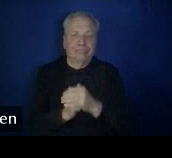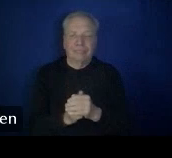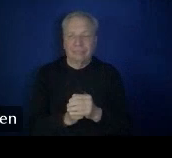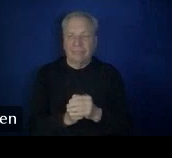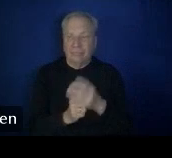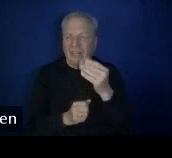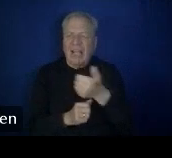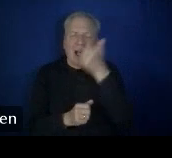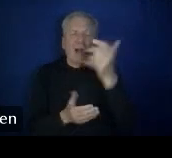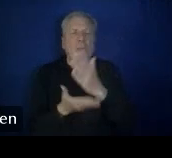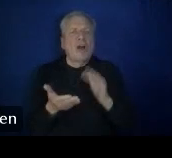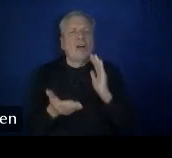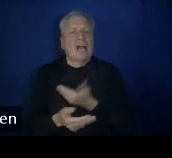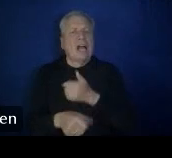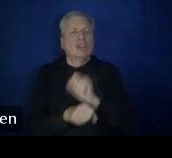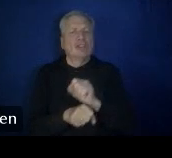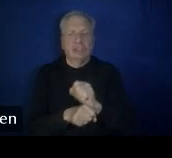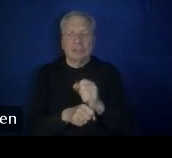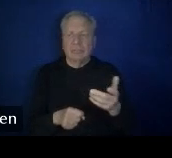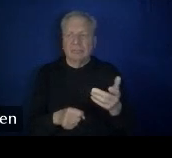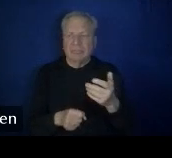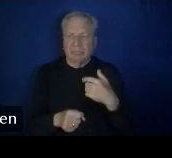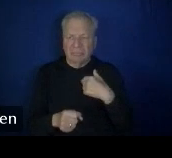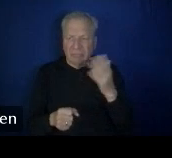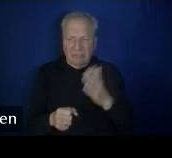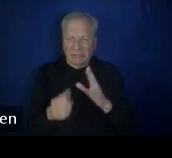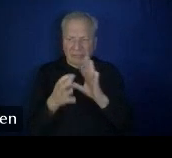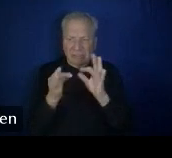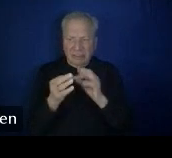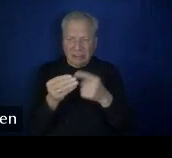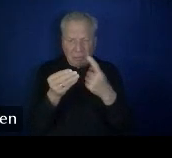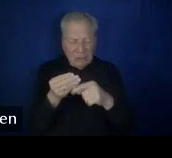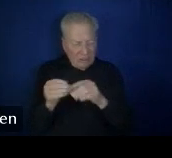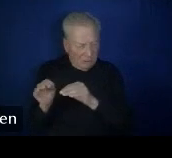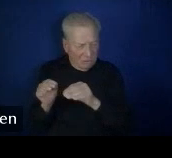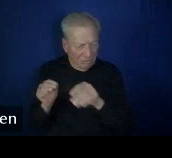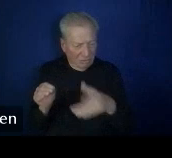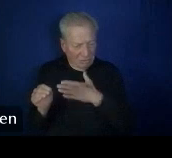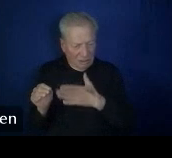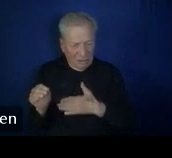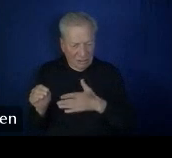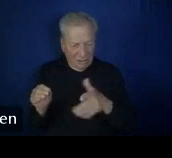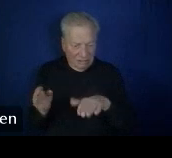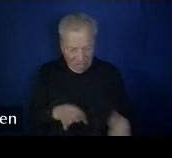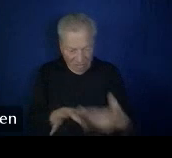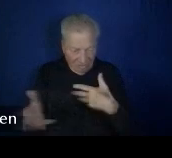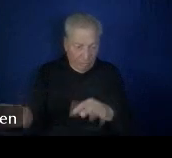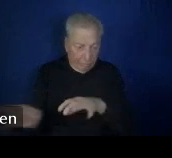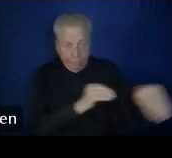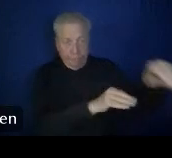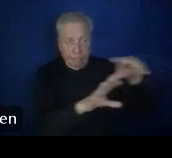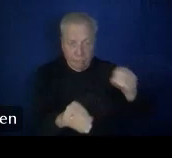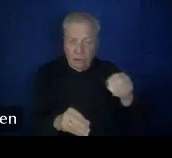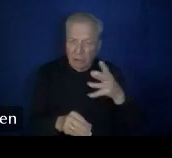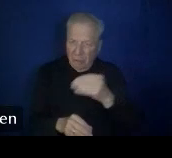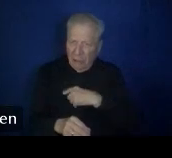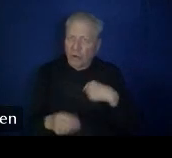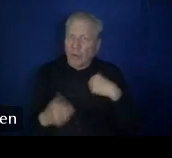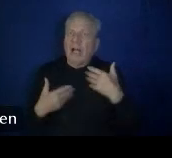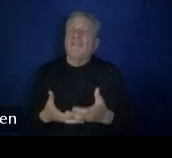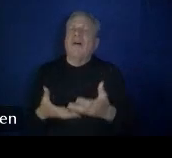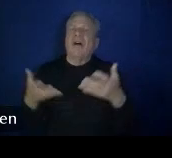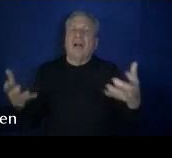Another part of my job, and I was never taught about moving carcasses when I went to school for wildlife management, but we have a lot of large